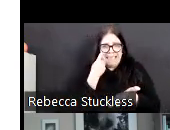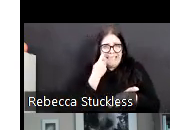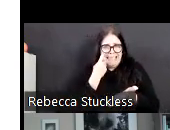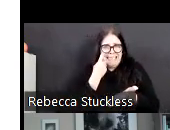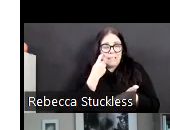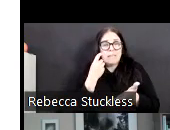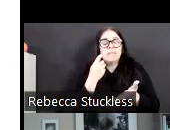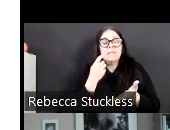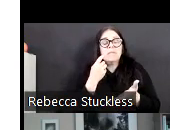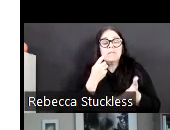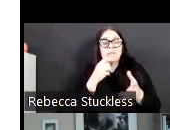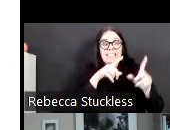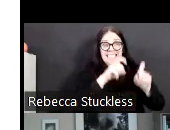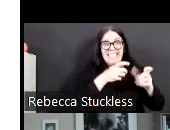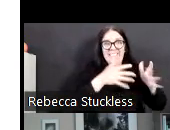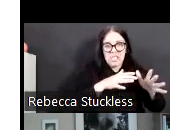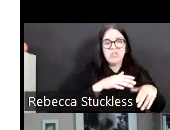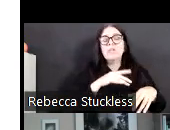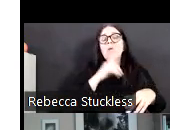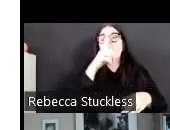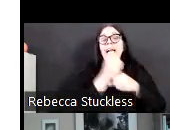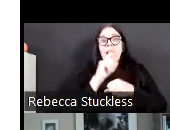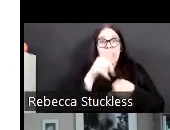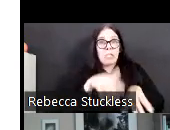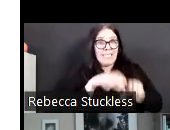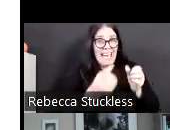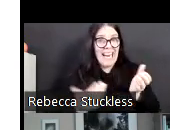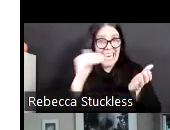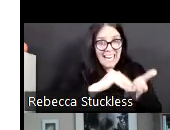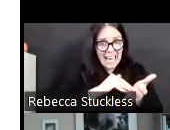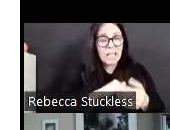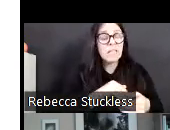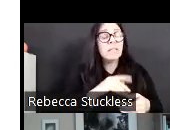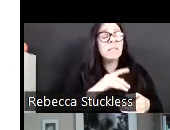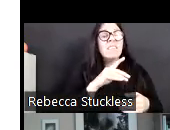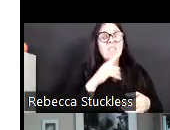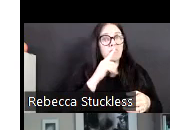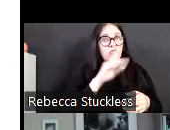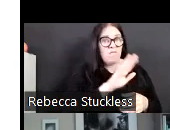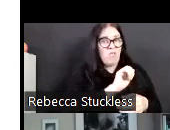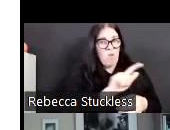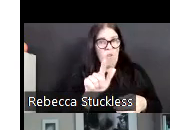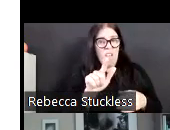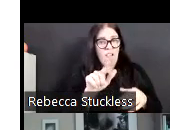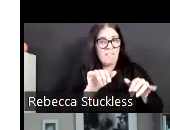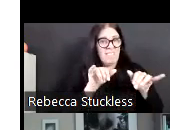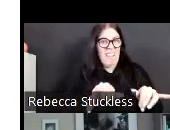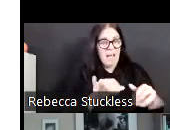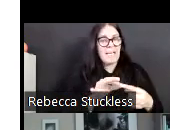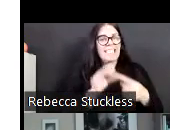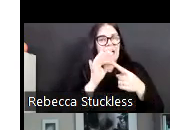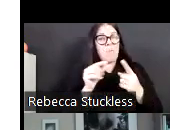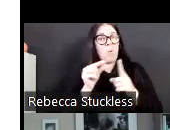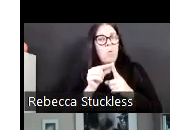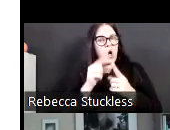retook a test after 1 year, and the only area in which she improved was the word recognition and decoding.